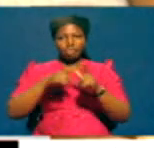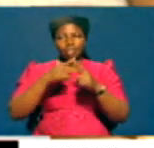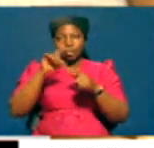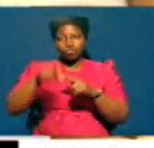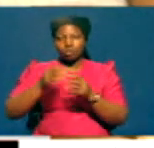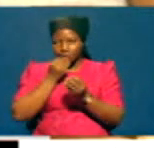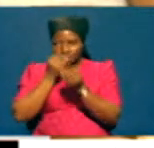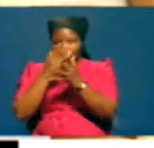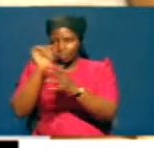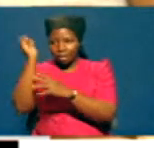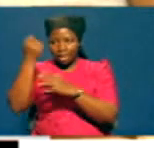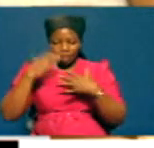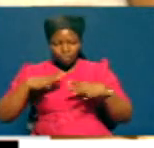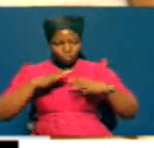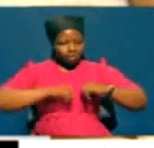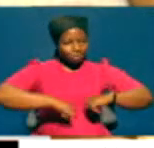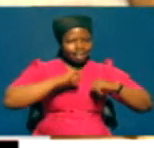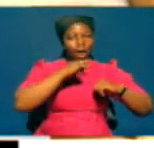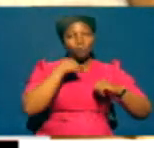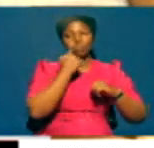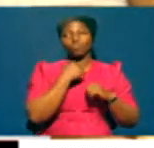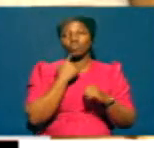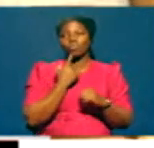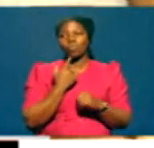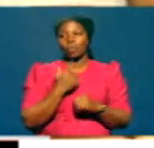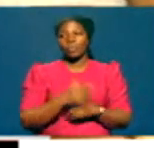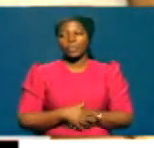is for who he is. Honorable CS.